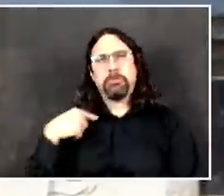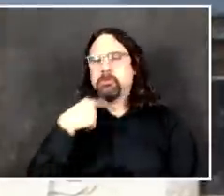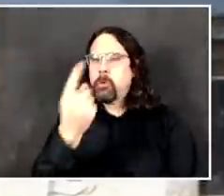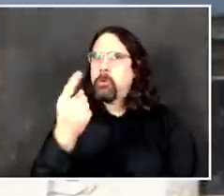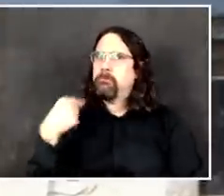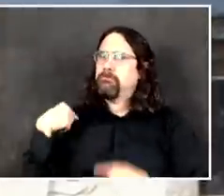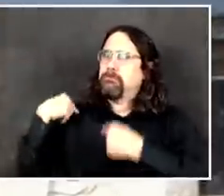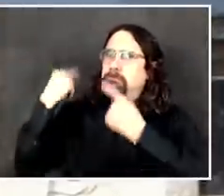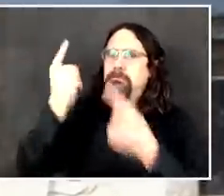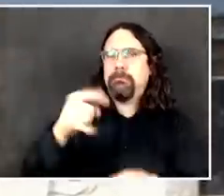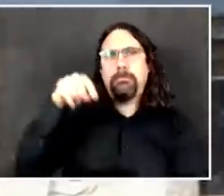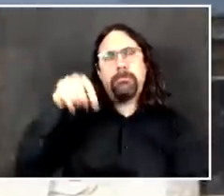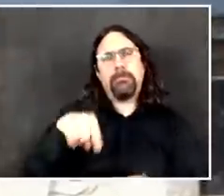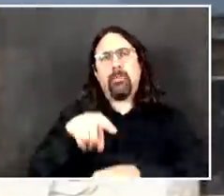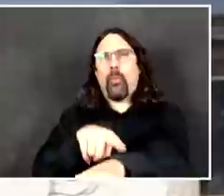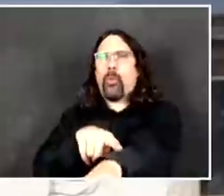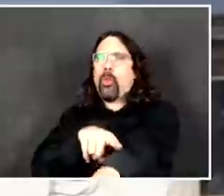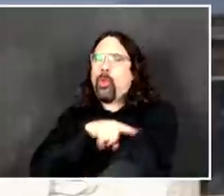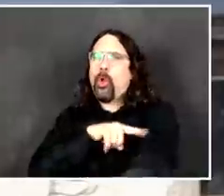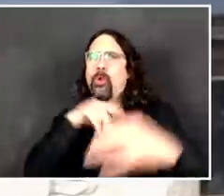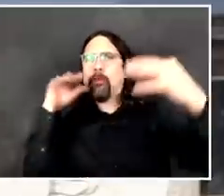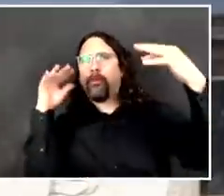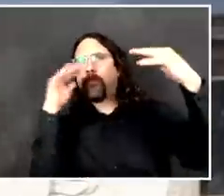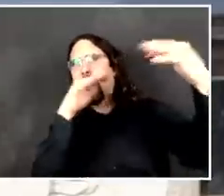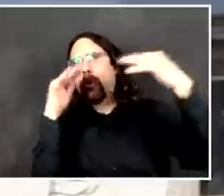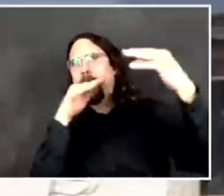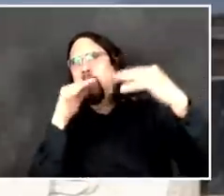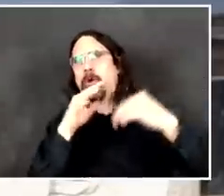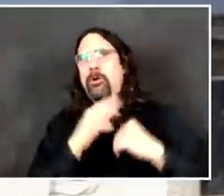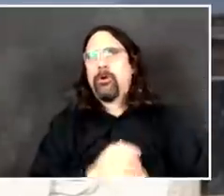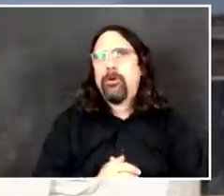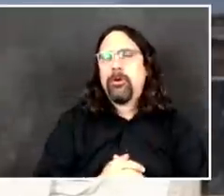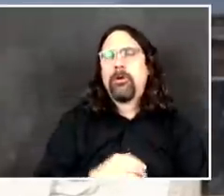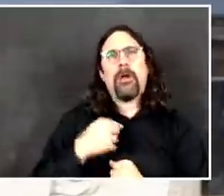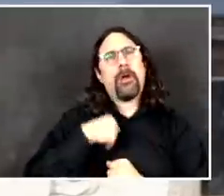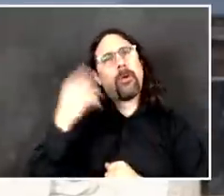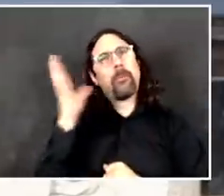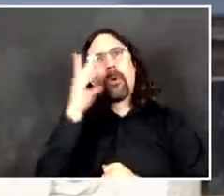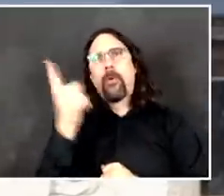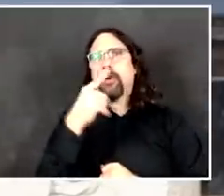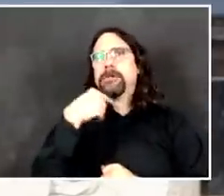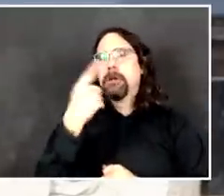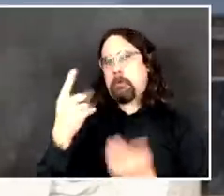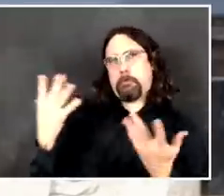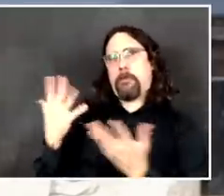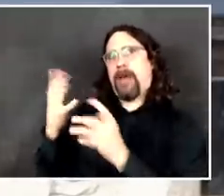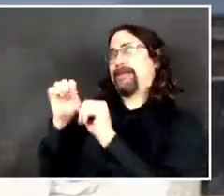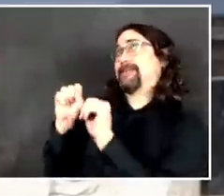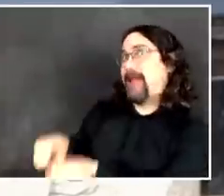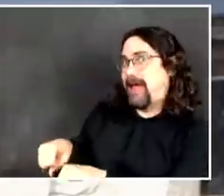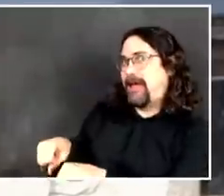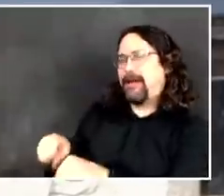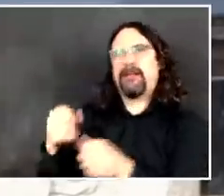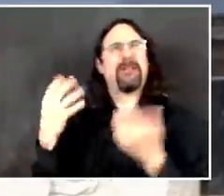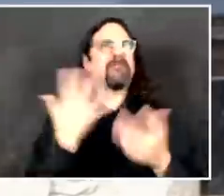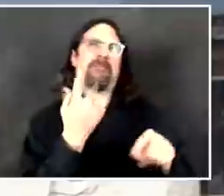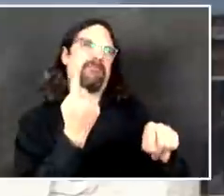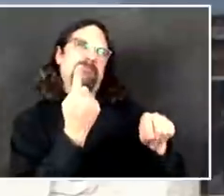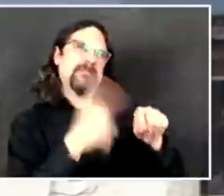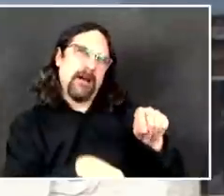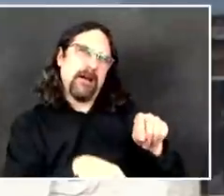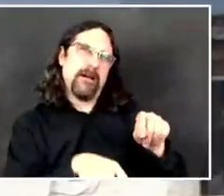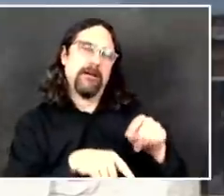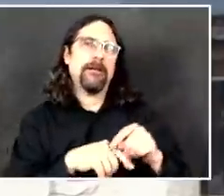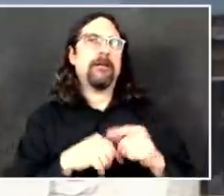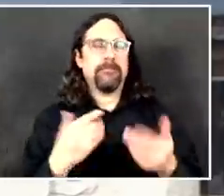know, it was no fun to have to tell you that May events had to be canceled and then June events had to be canceled, including some of the events